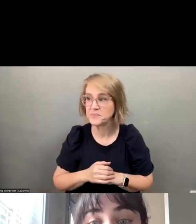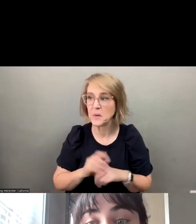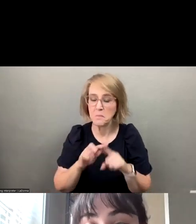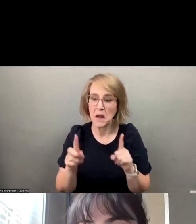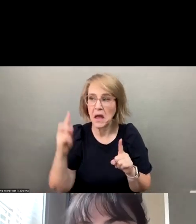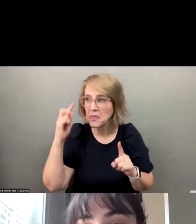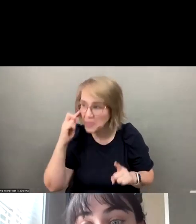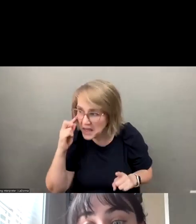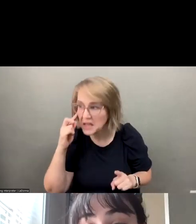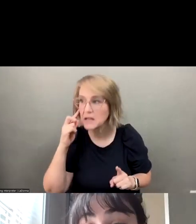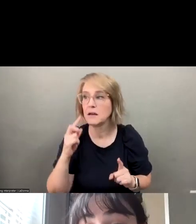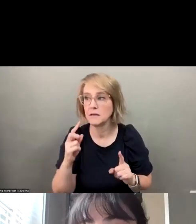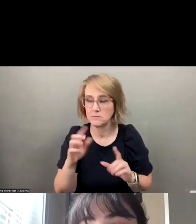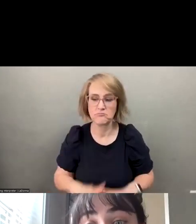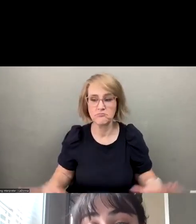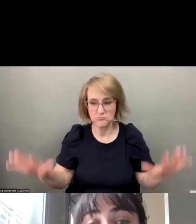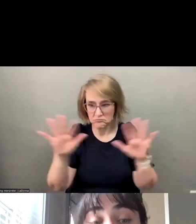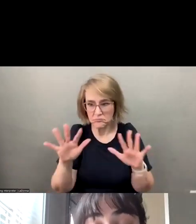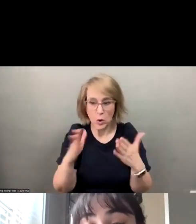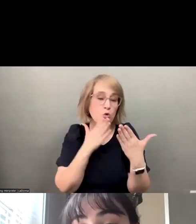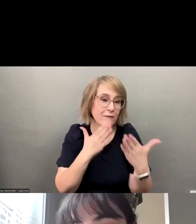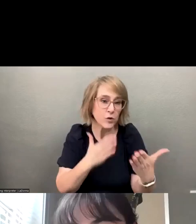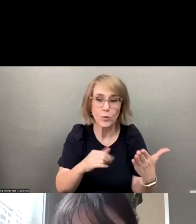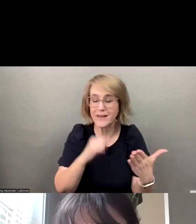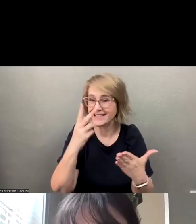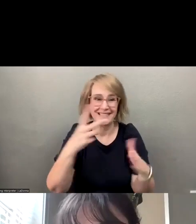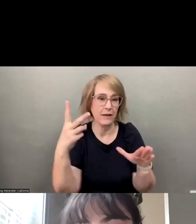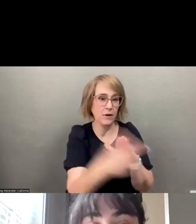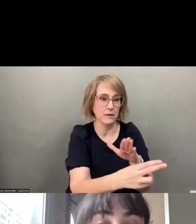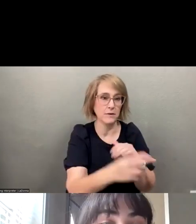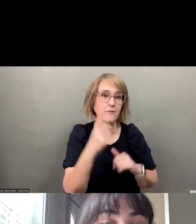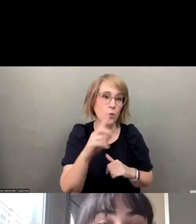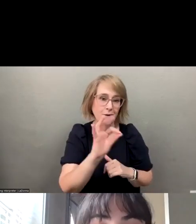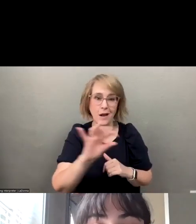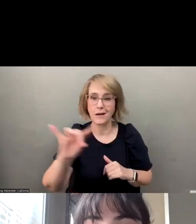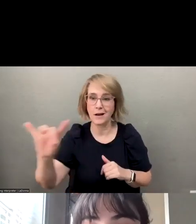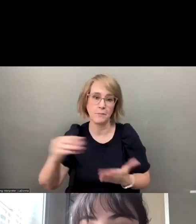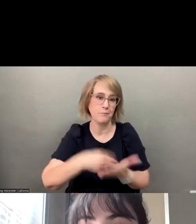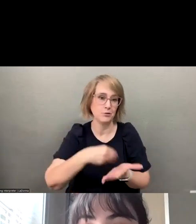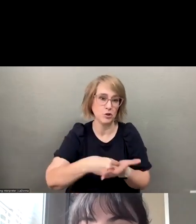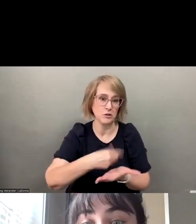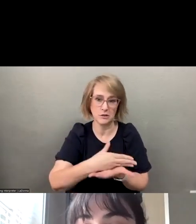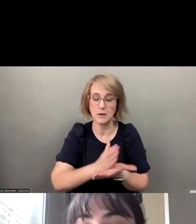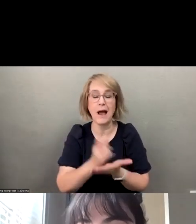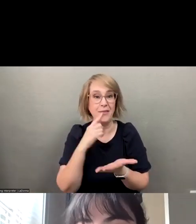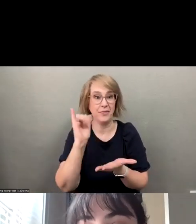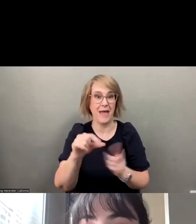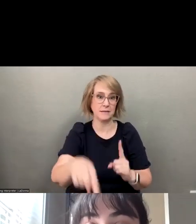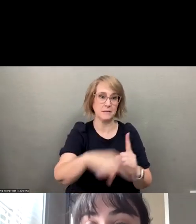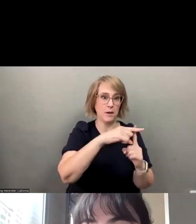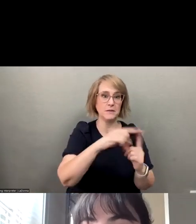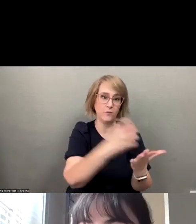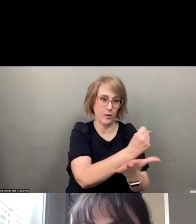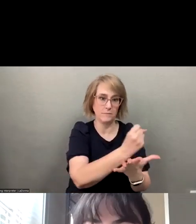think that overall we can be pretty grateful that we didn't see any cuts to 988. I think that's pretty good, and